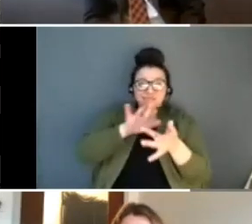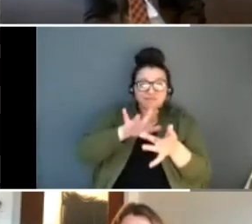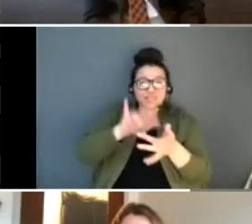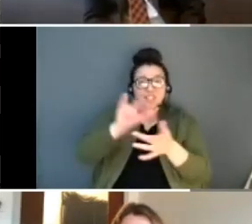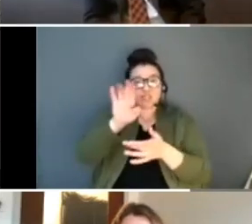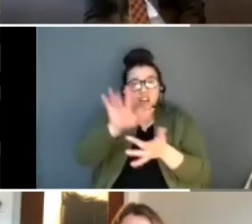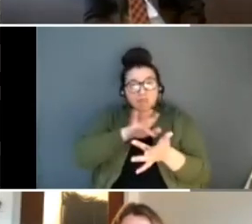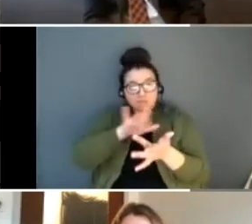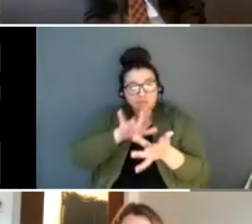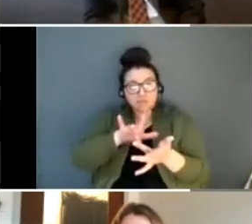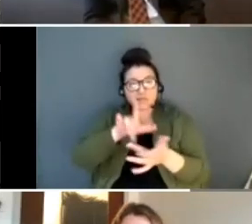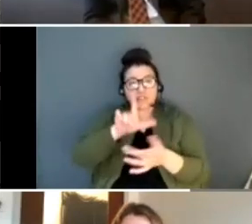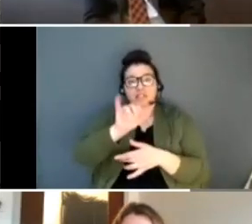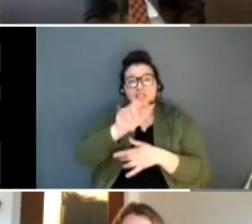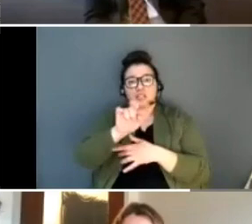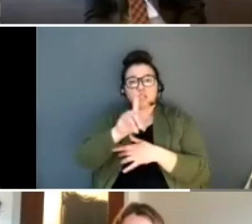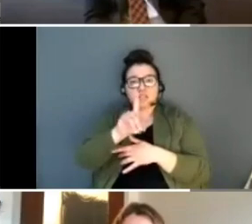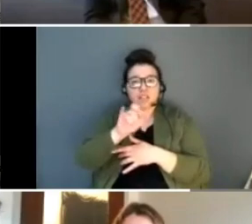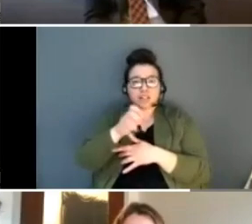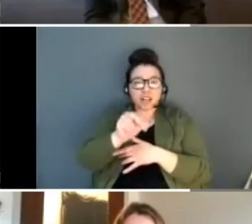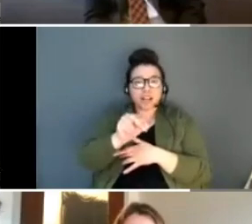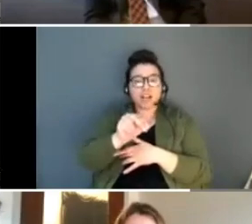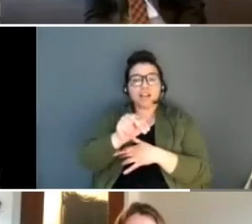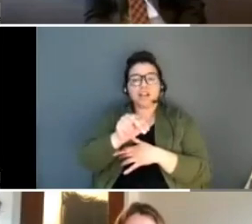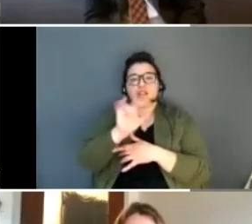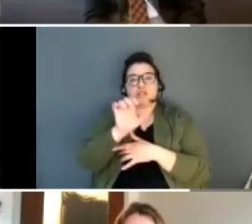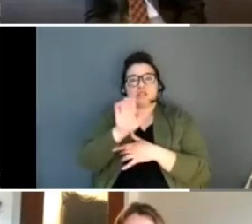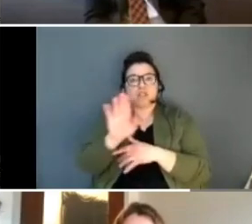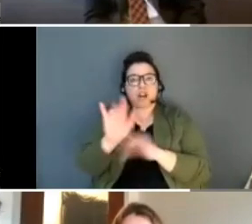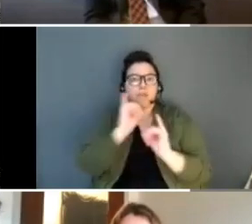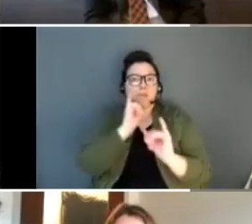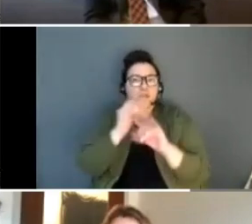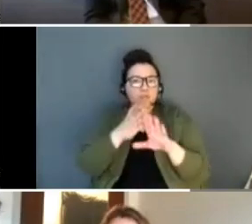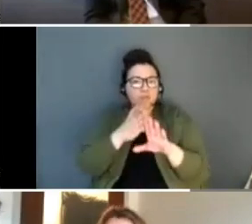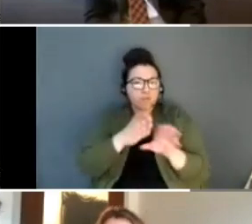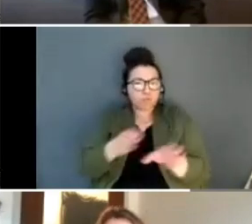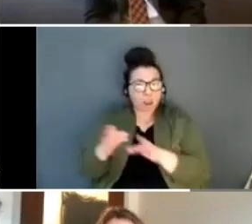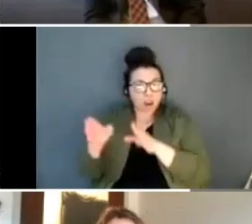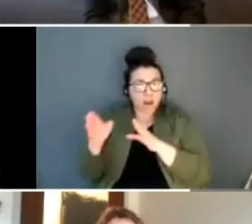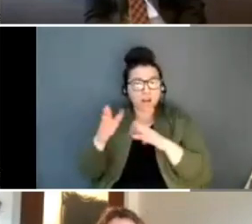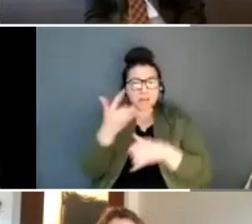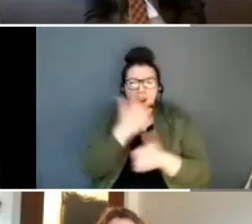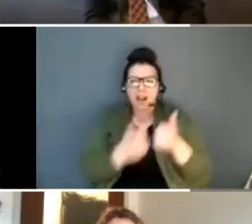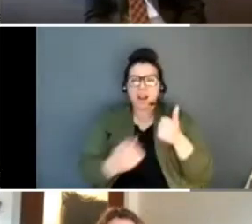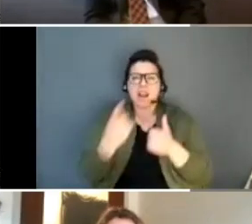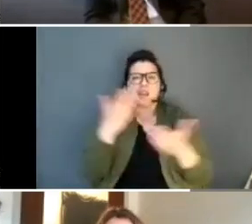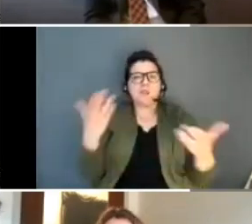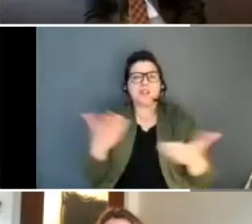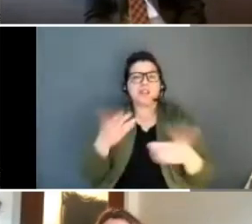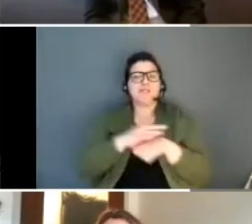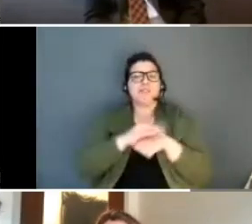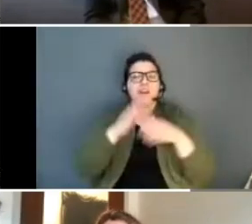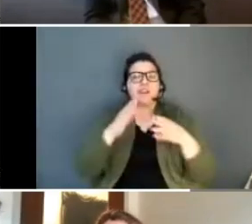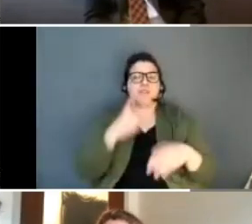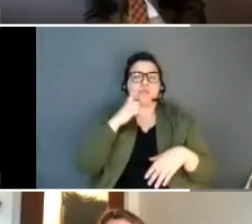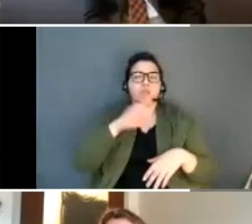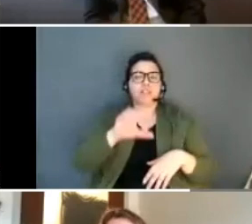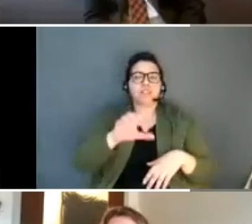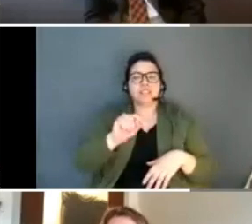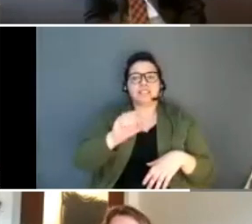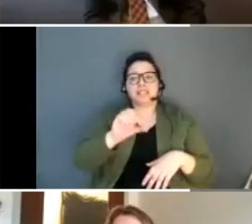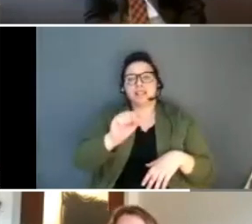emails, LinkedIn, job interview prep. Anybody here an advisor to a CTSO like DECA,